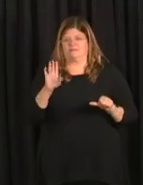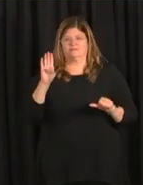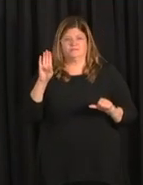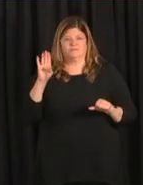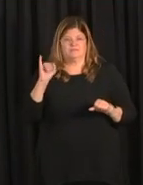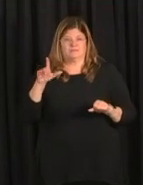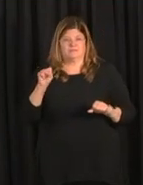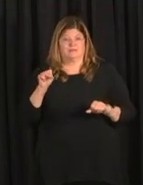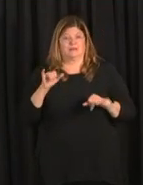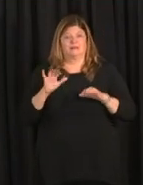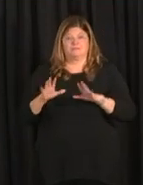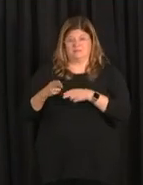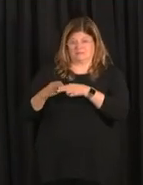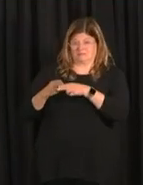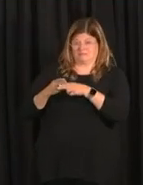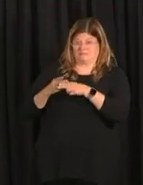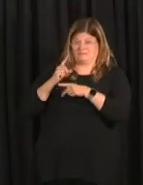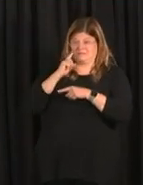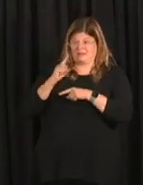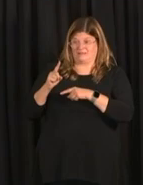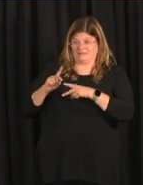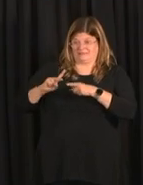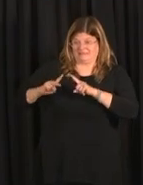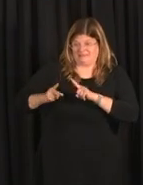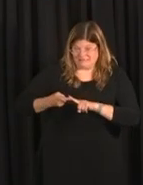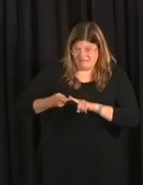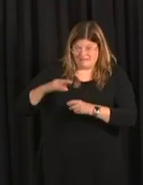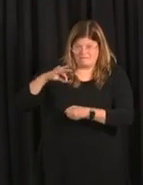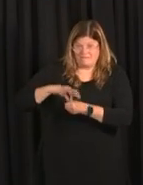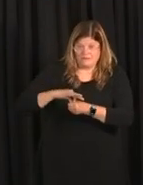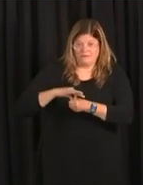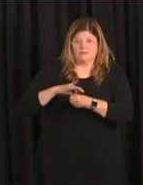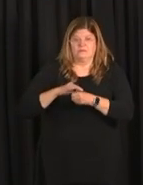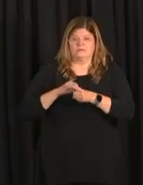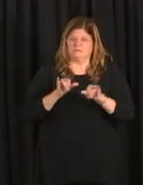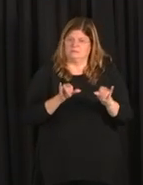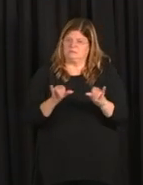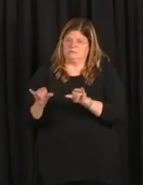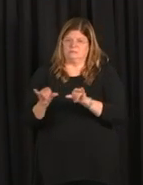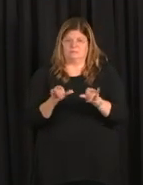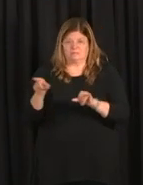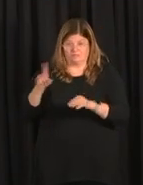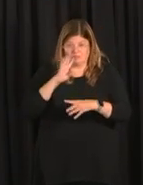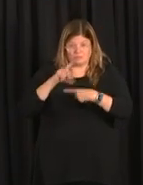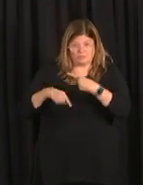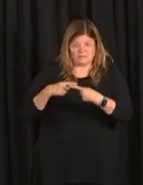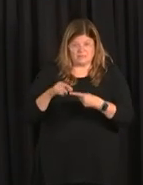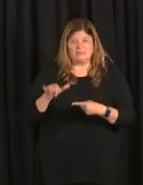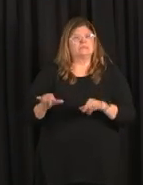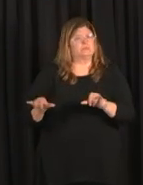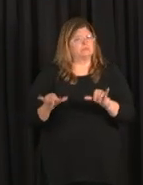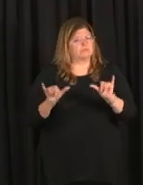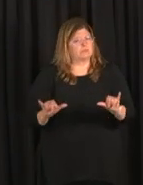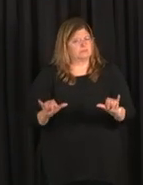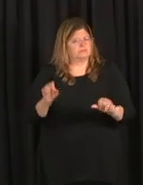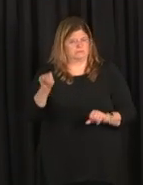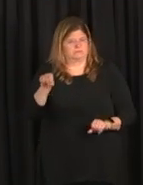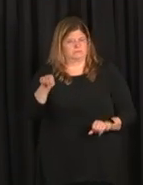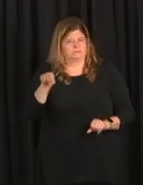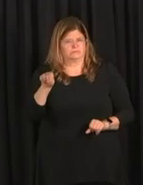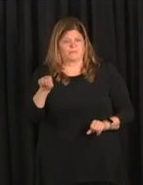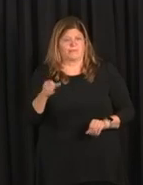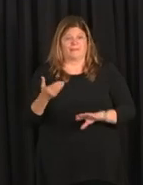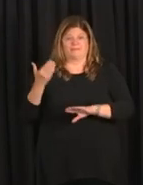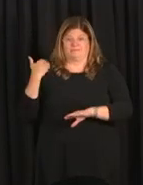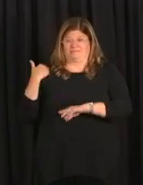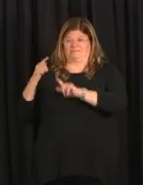vote. It would be identical to the emergency. If there are amendments, and amendments would be in order, then it would not